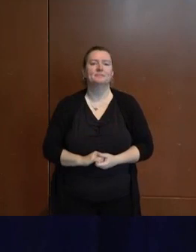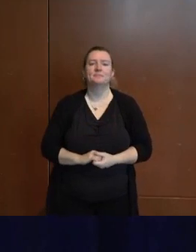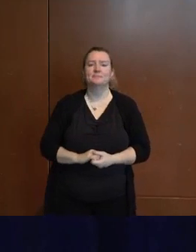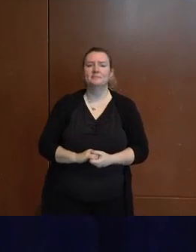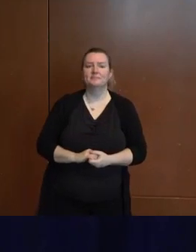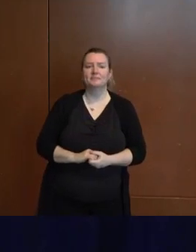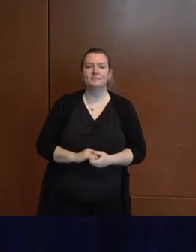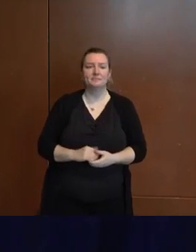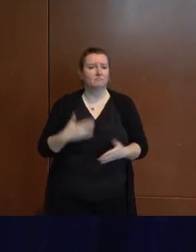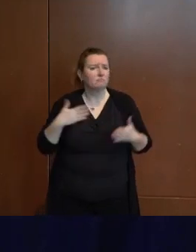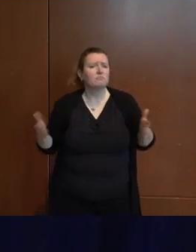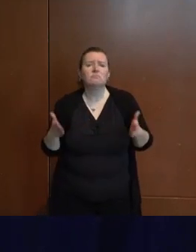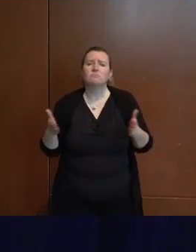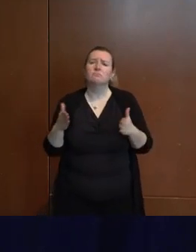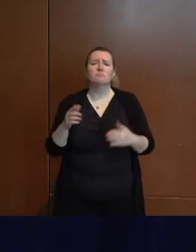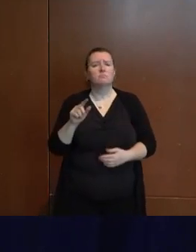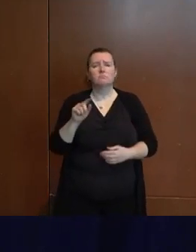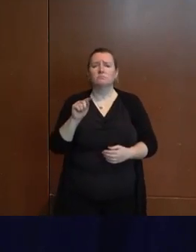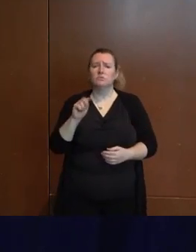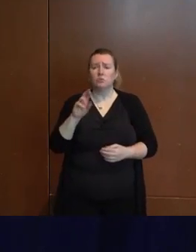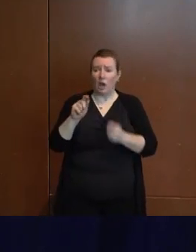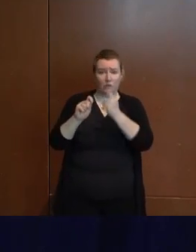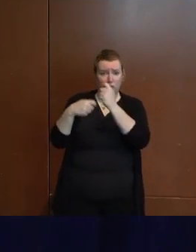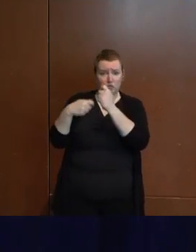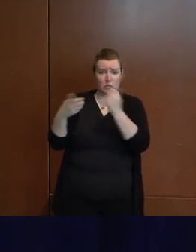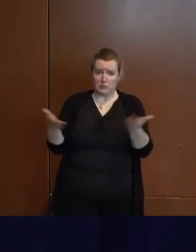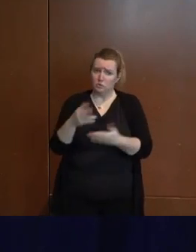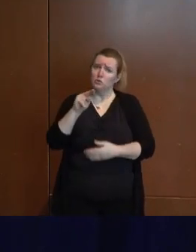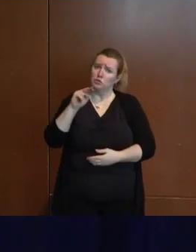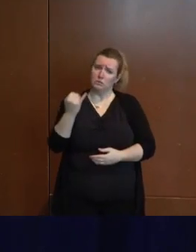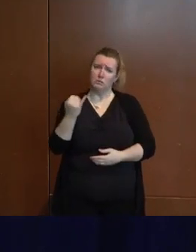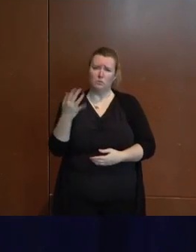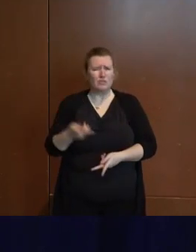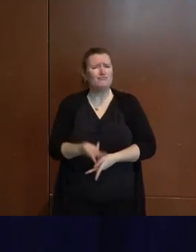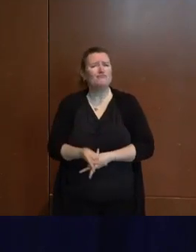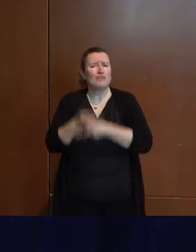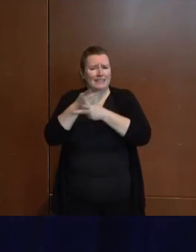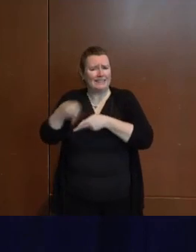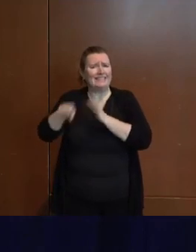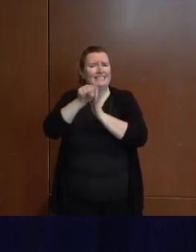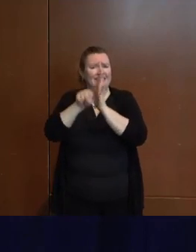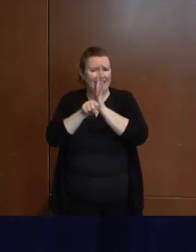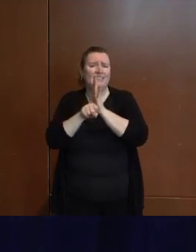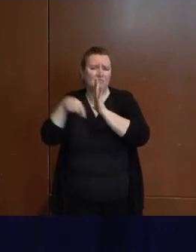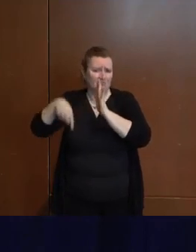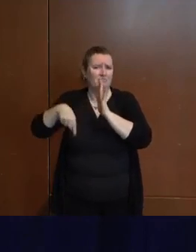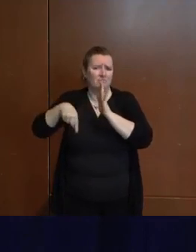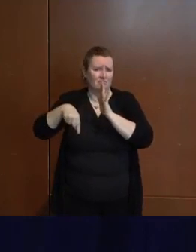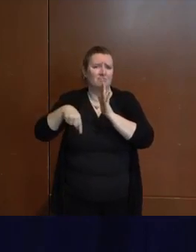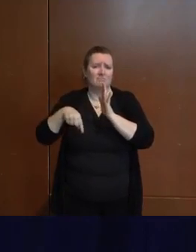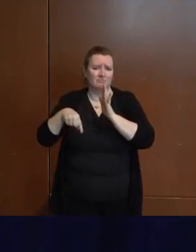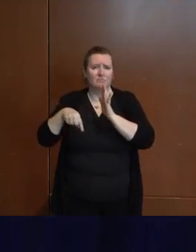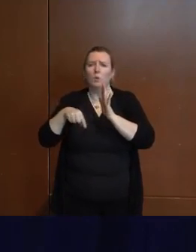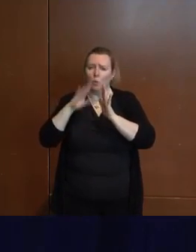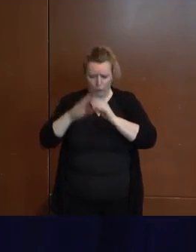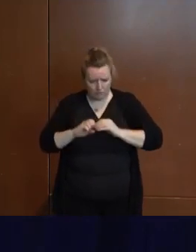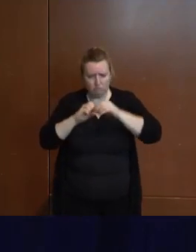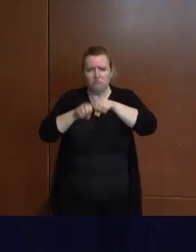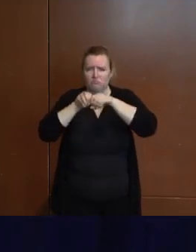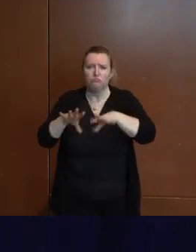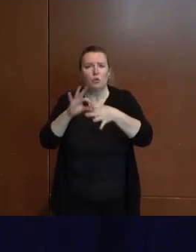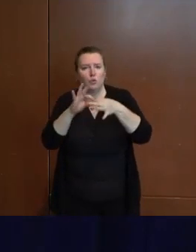them before fishing season opens so that you can disperse too as you move out to catch them, instead of